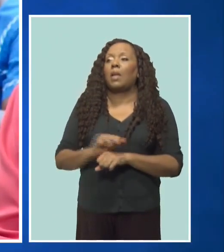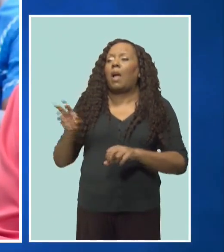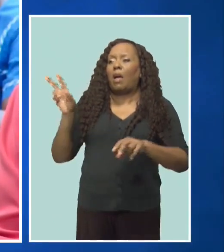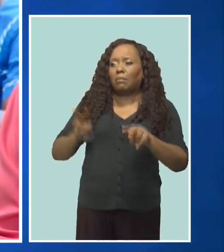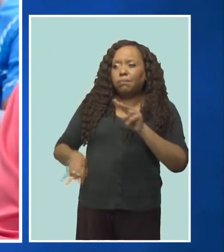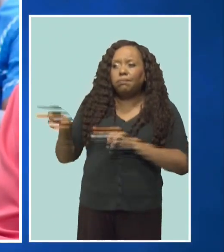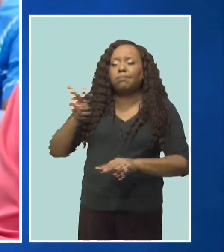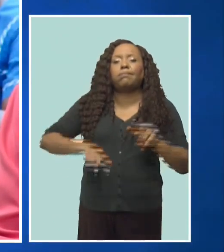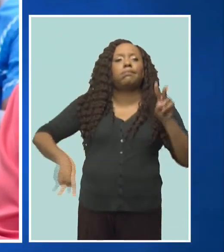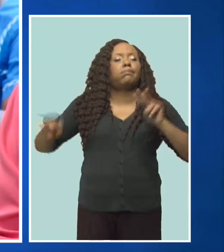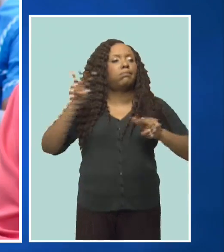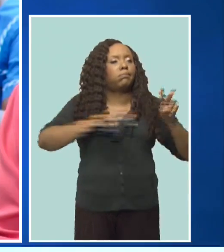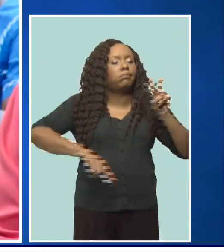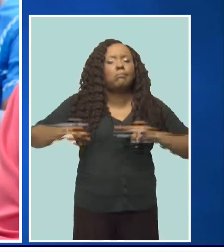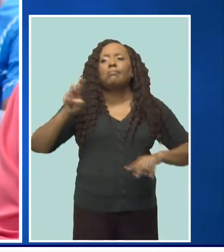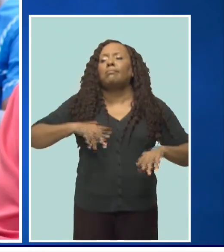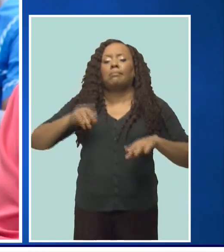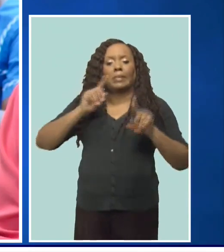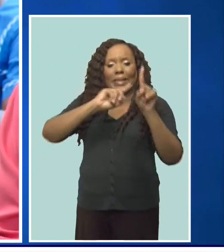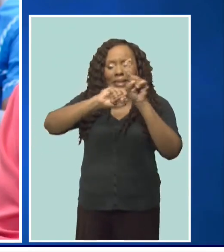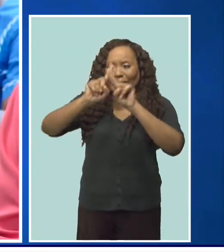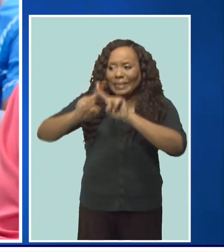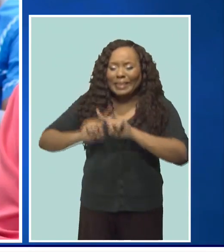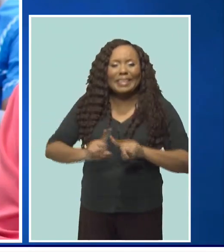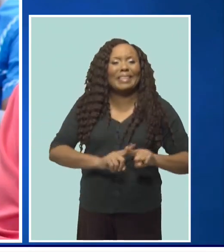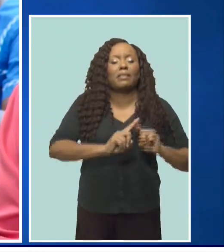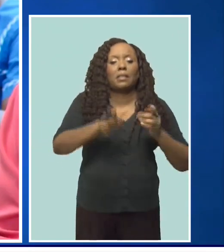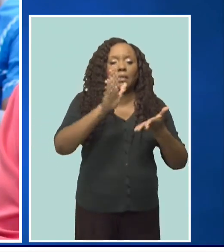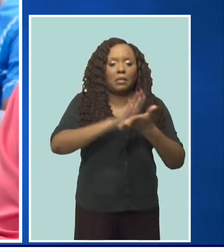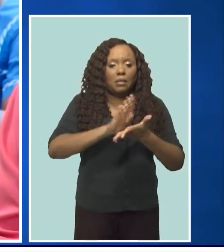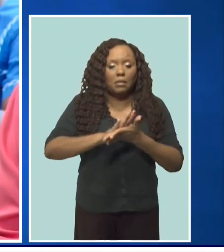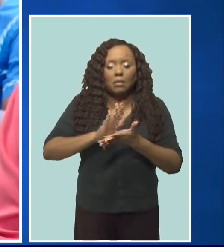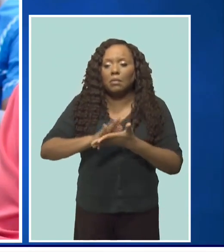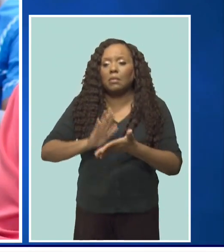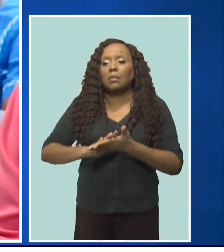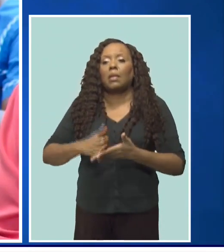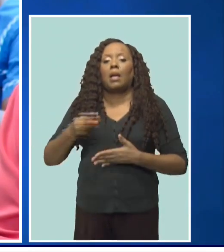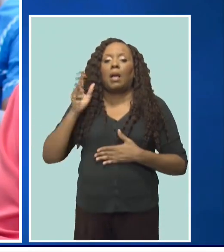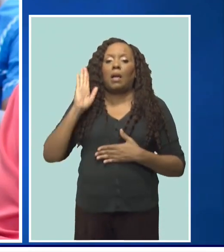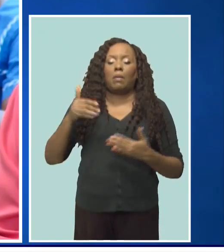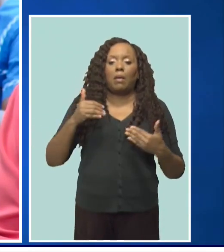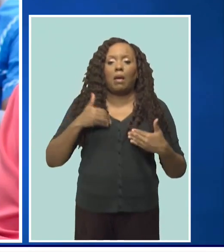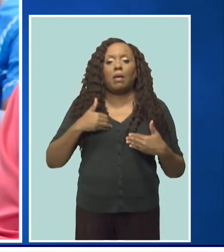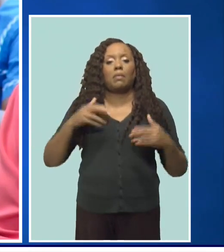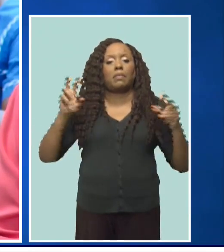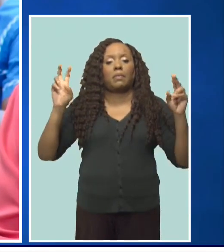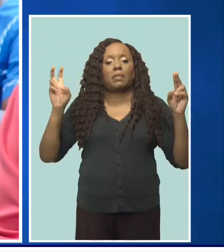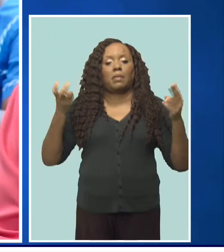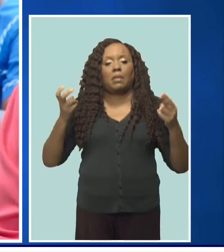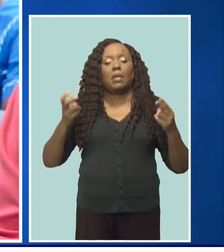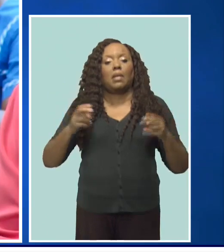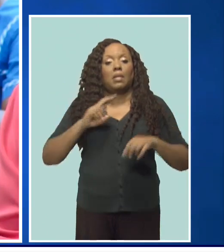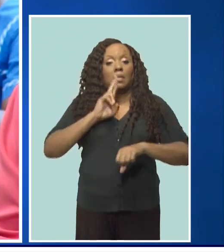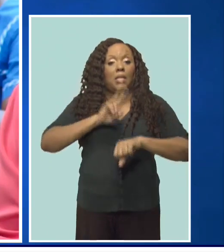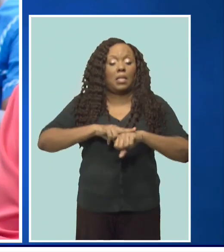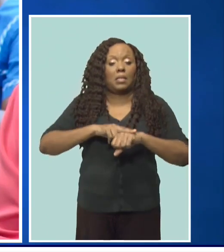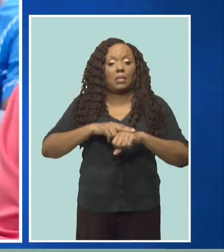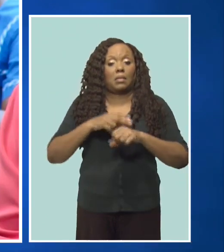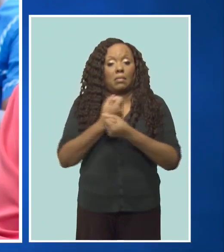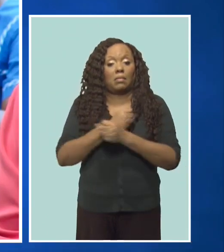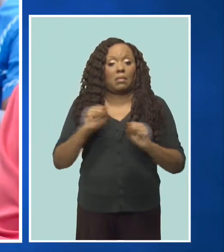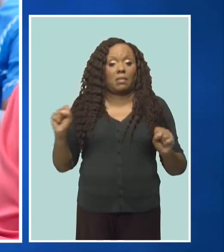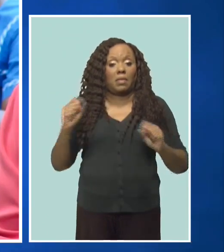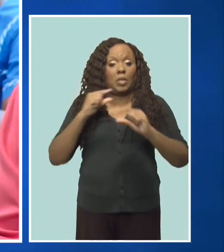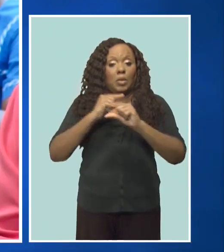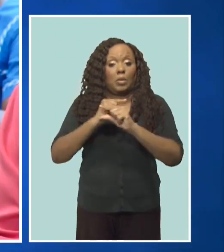schools, and a draft national school security and safety policy has been prepared, and